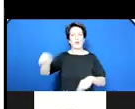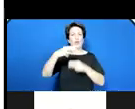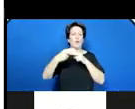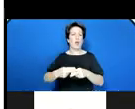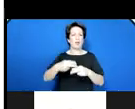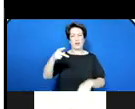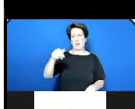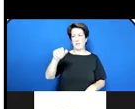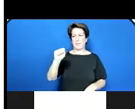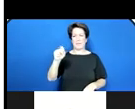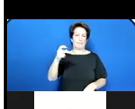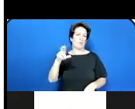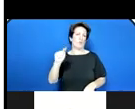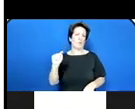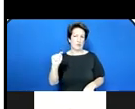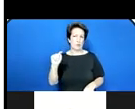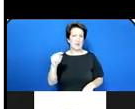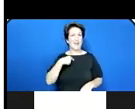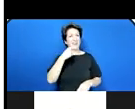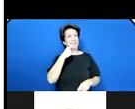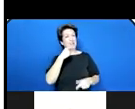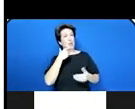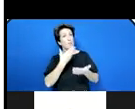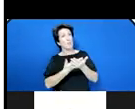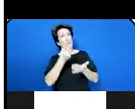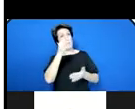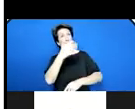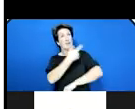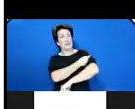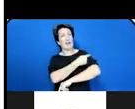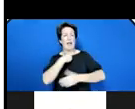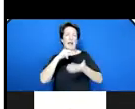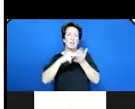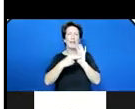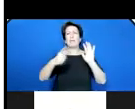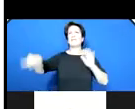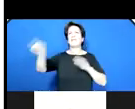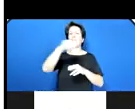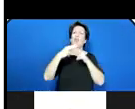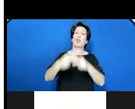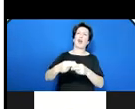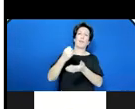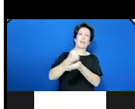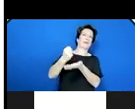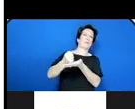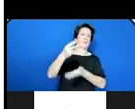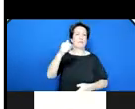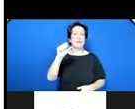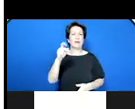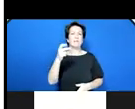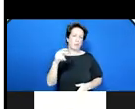commonly as the passport. So when I say proof of vaccination policy, I am talking about what people commonly refer to as the